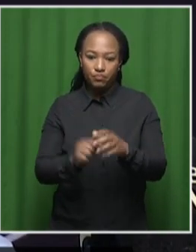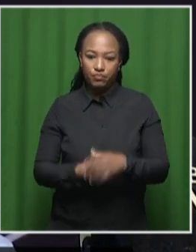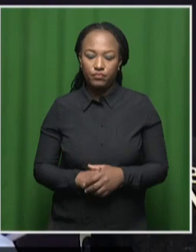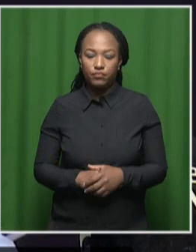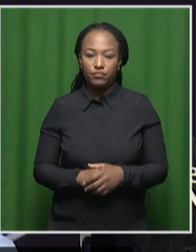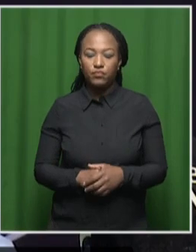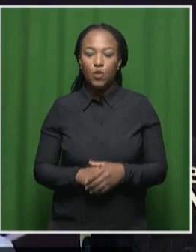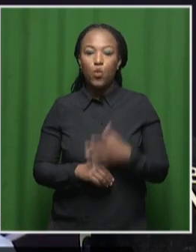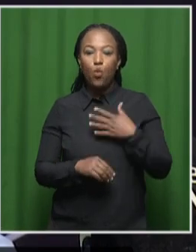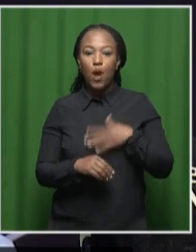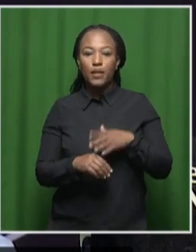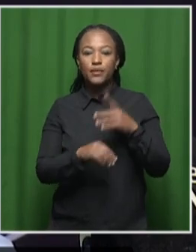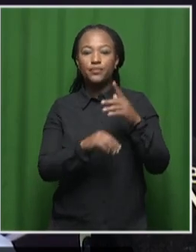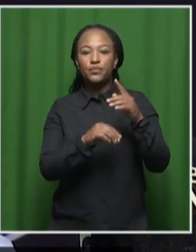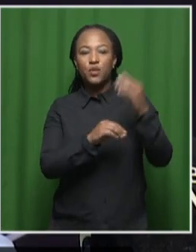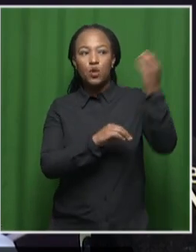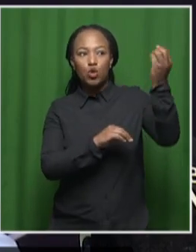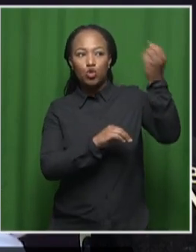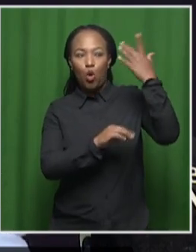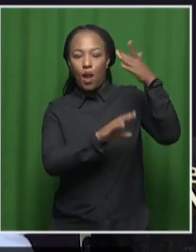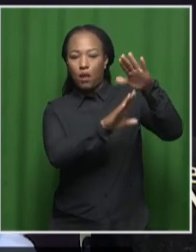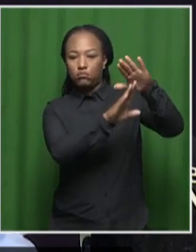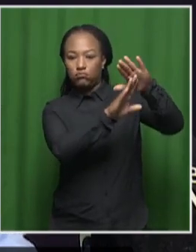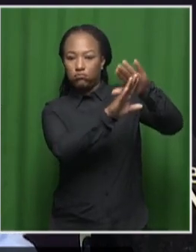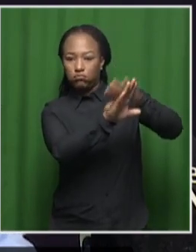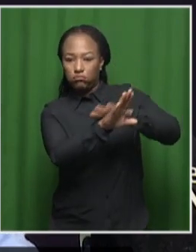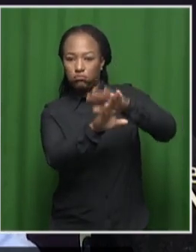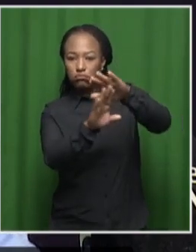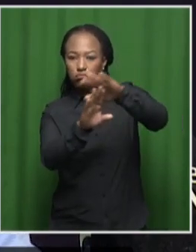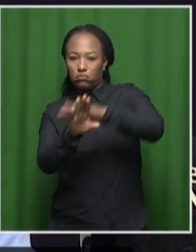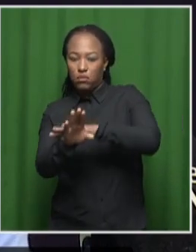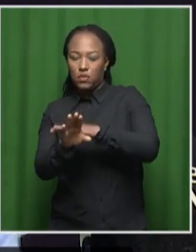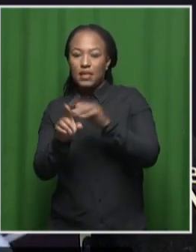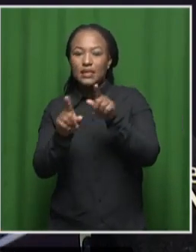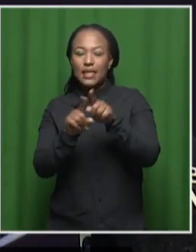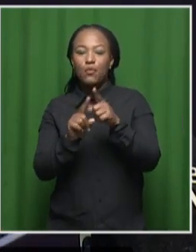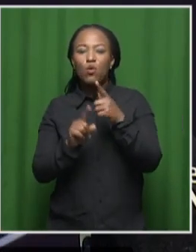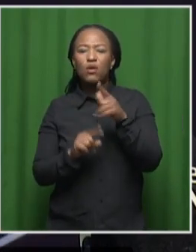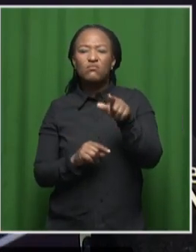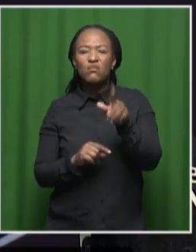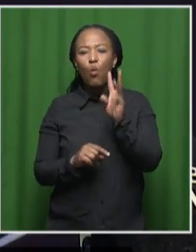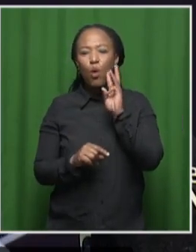of a rooftop solar heating system or geysers.